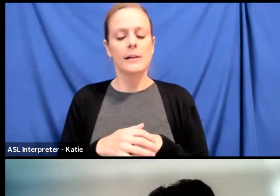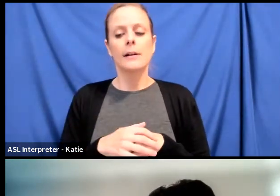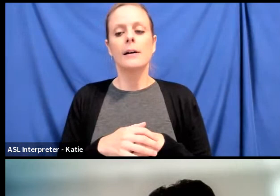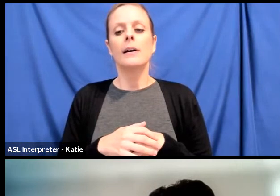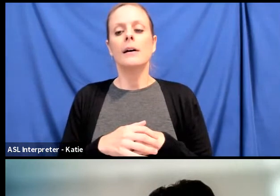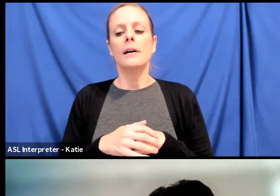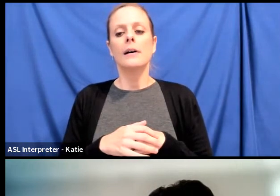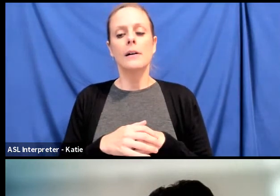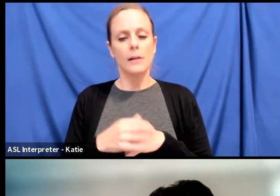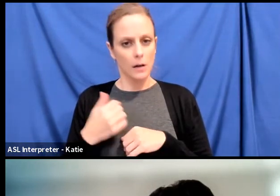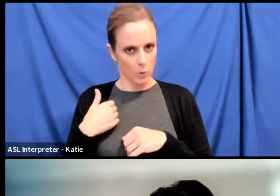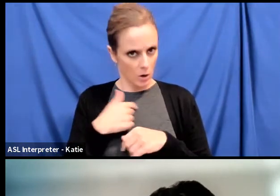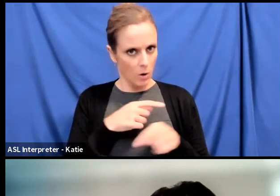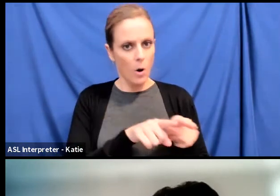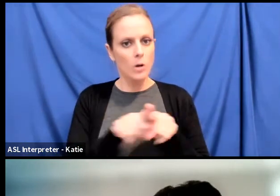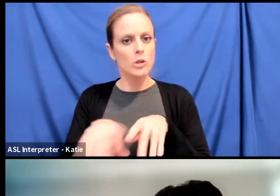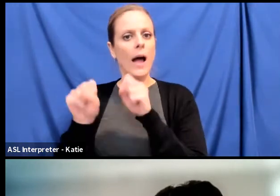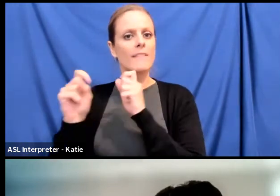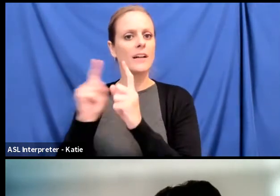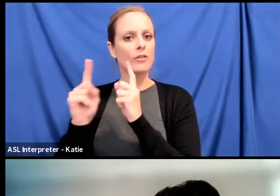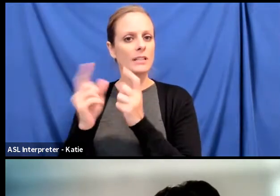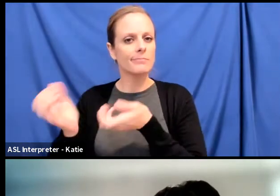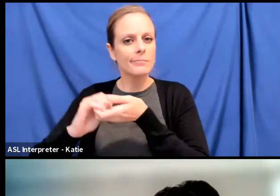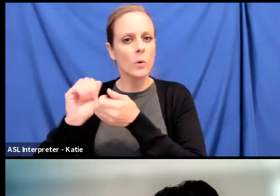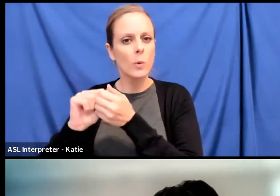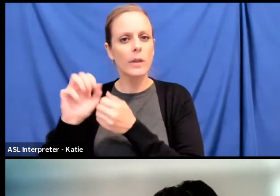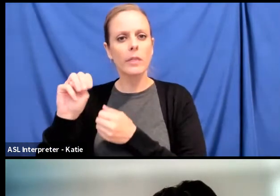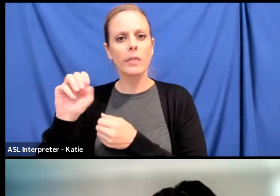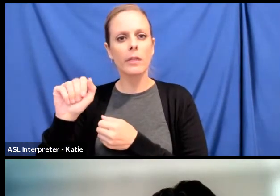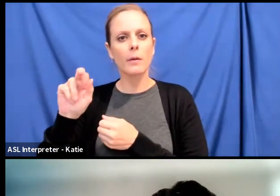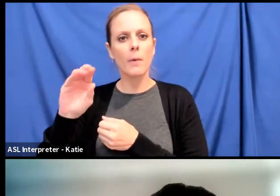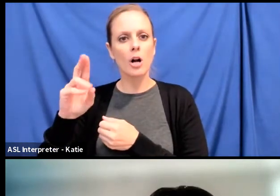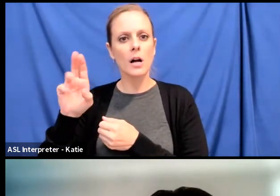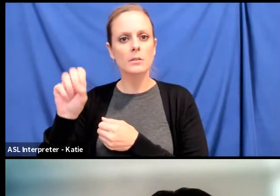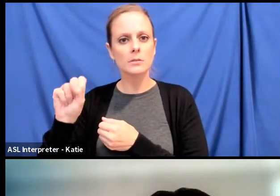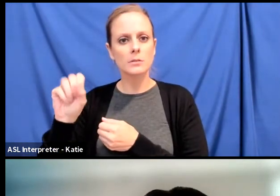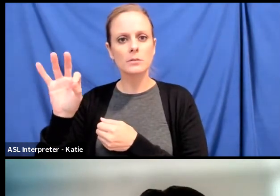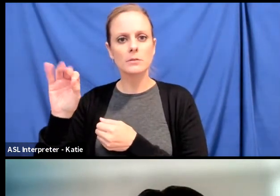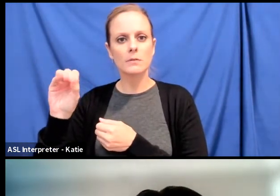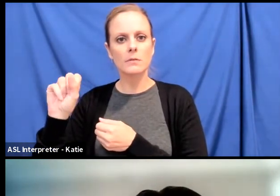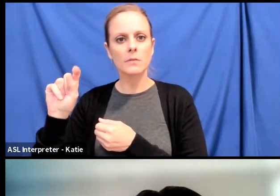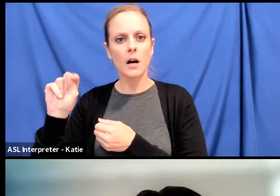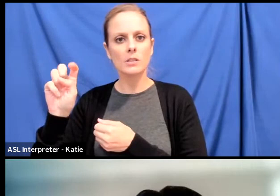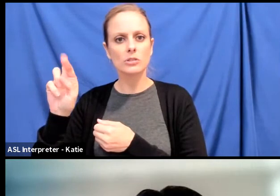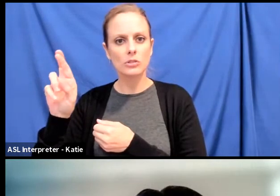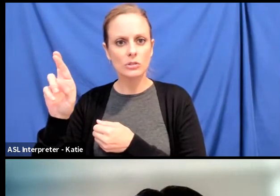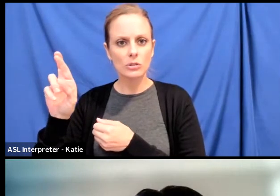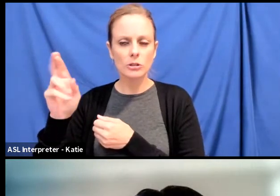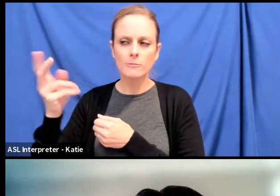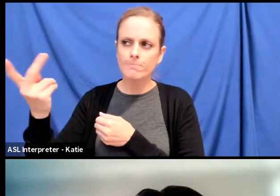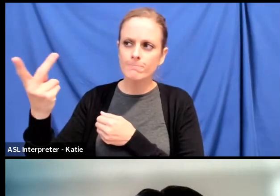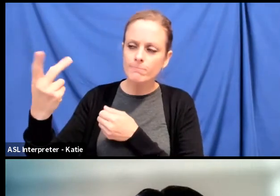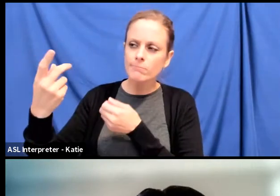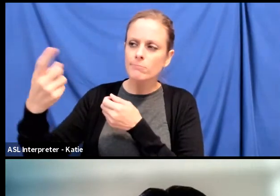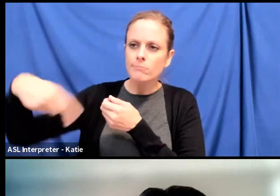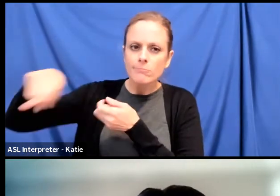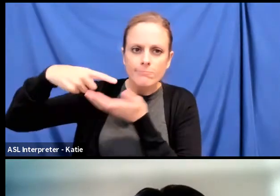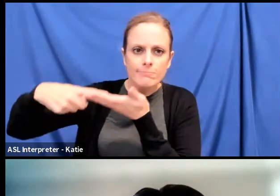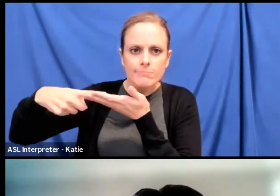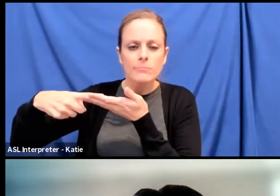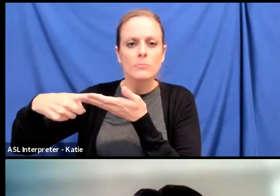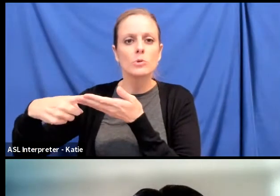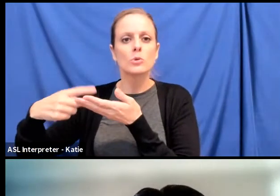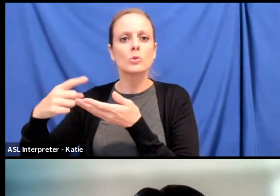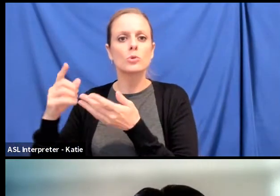some conversations in collaboration with Marcus Foster to talk to both